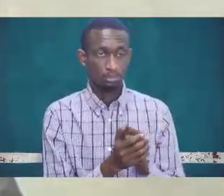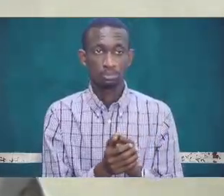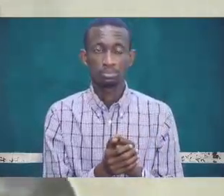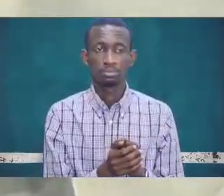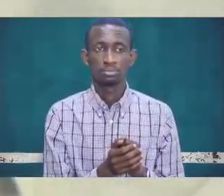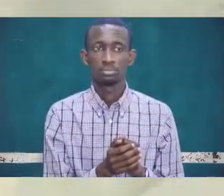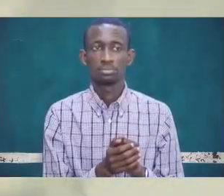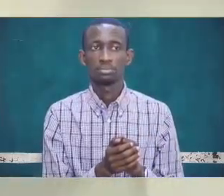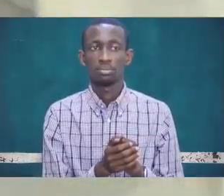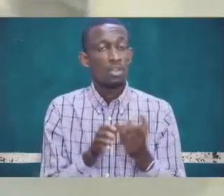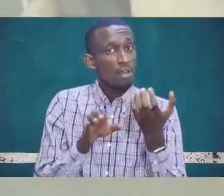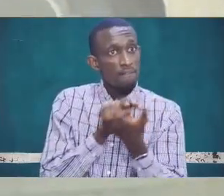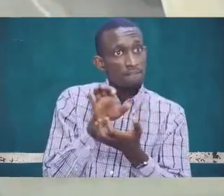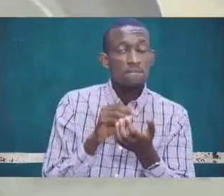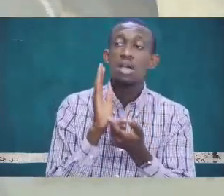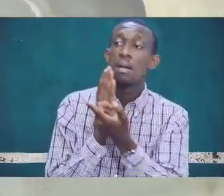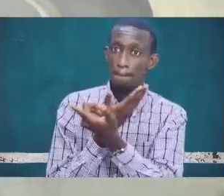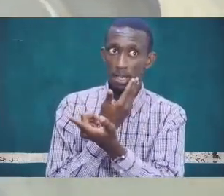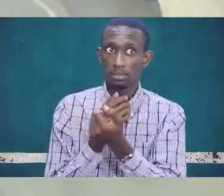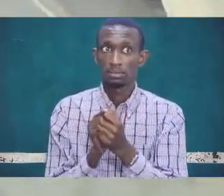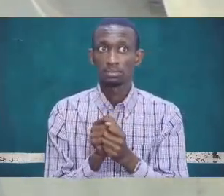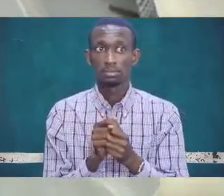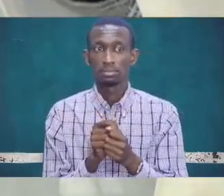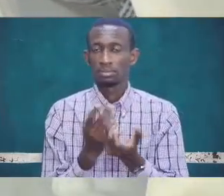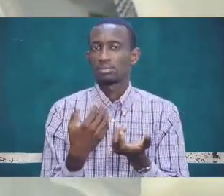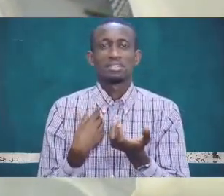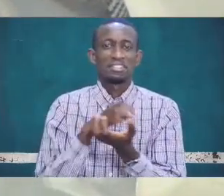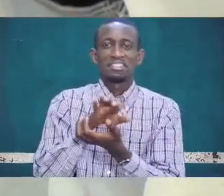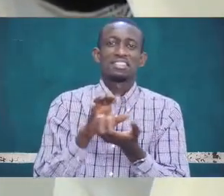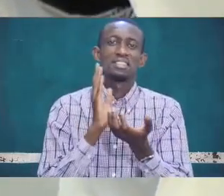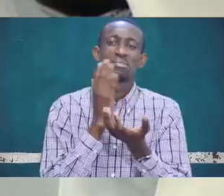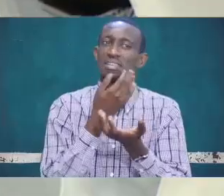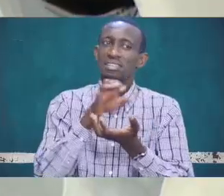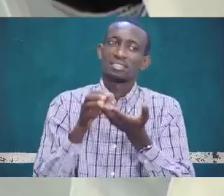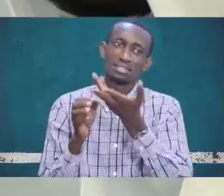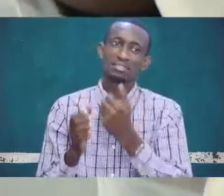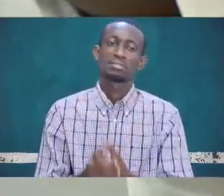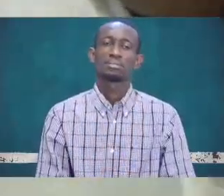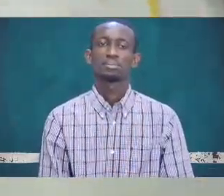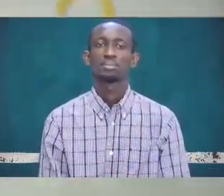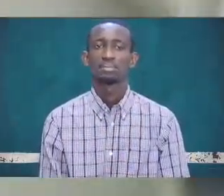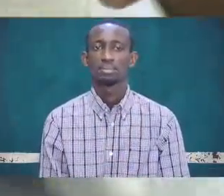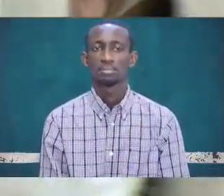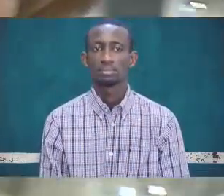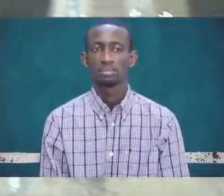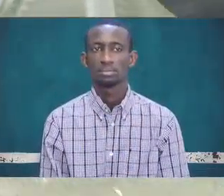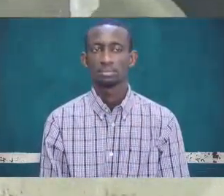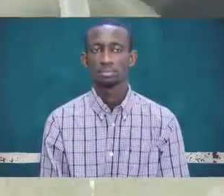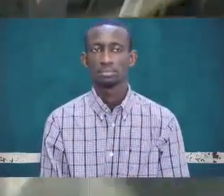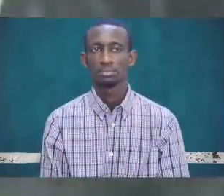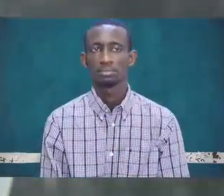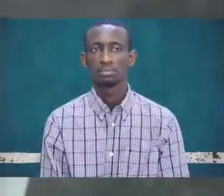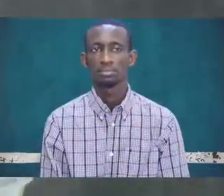And then you have the water accidentally. Now, this is not accidental because I'm pouring it there now, right now. So this is not an